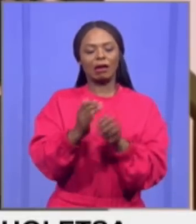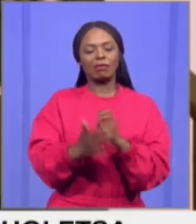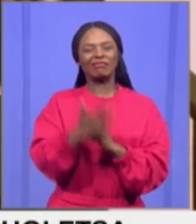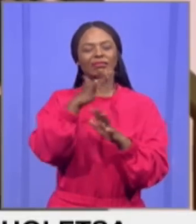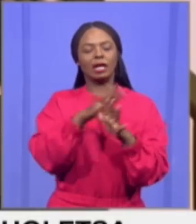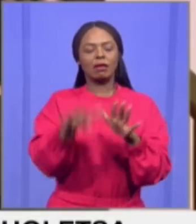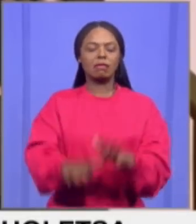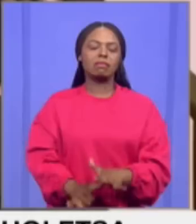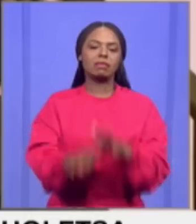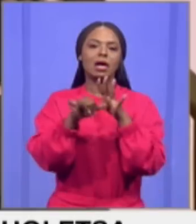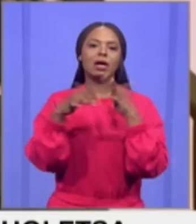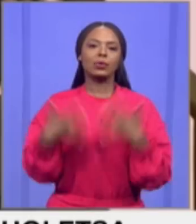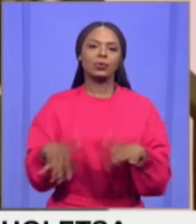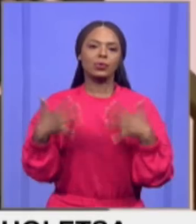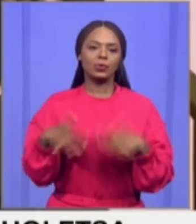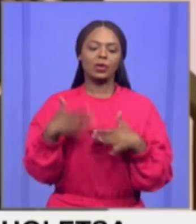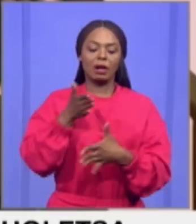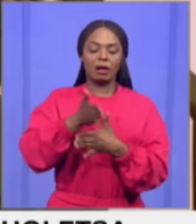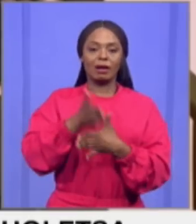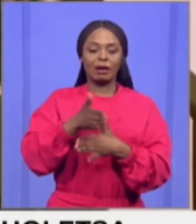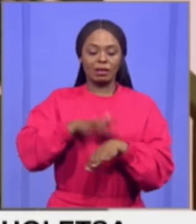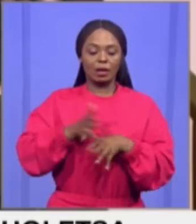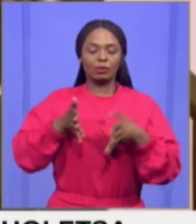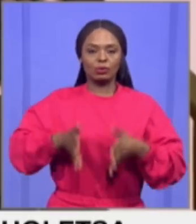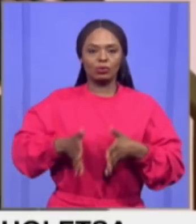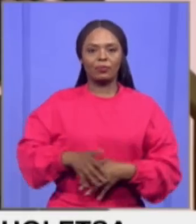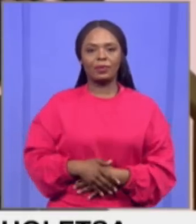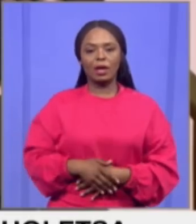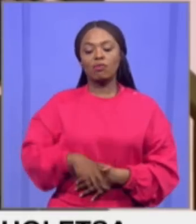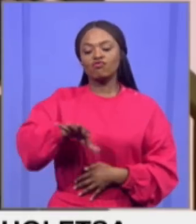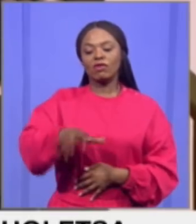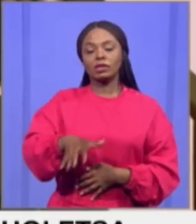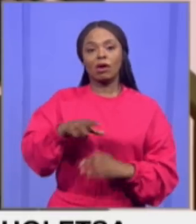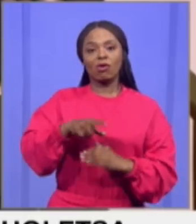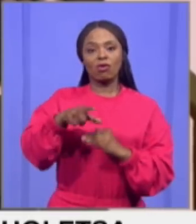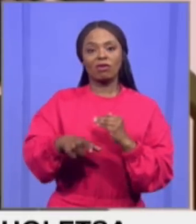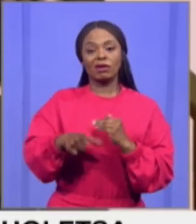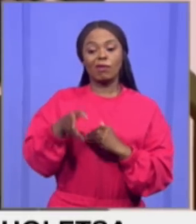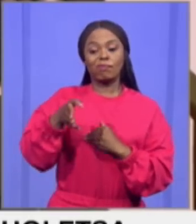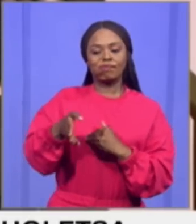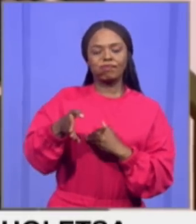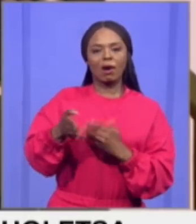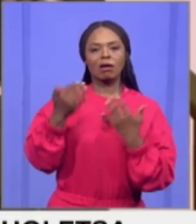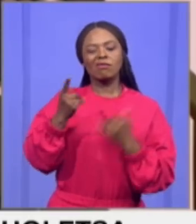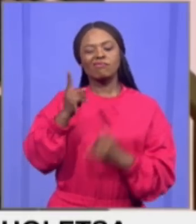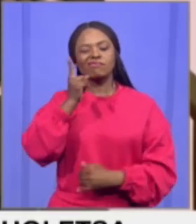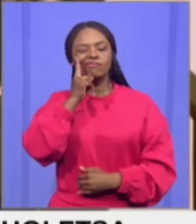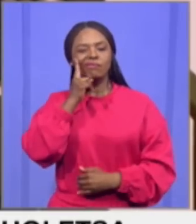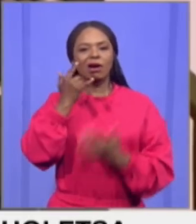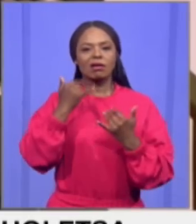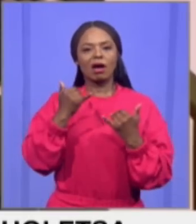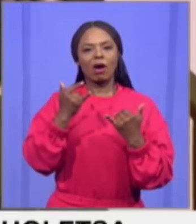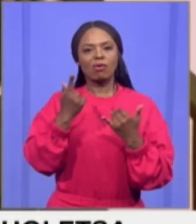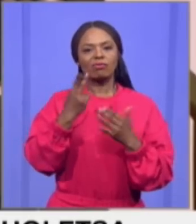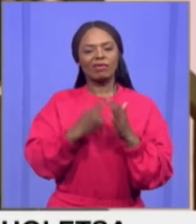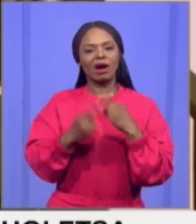important task of the moment. So this provincial conference has looked at how to revive